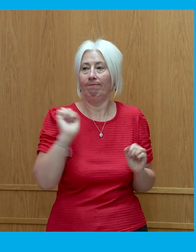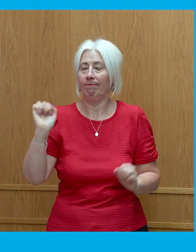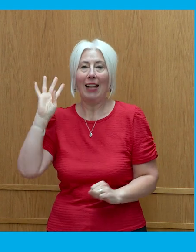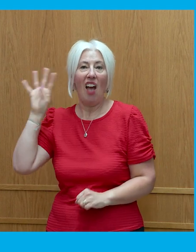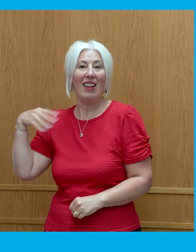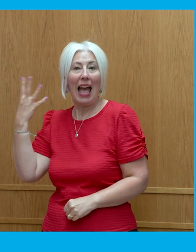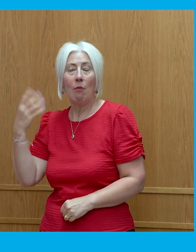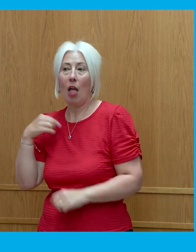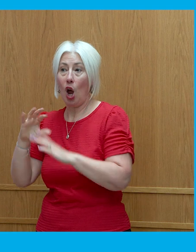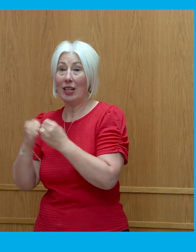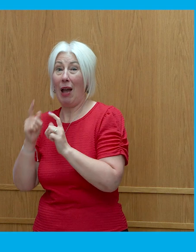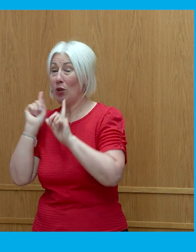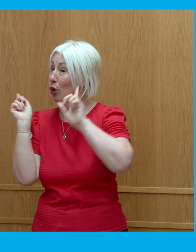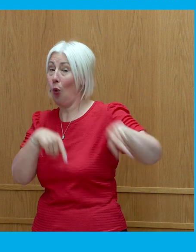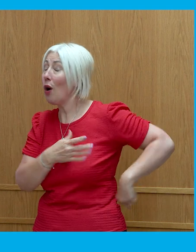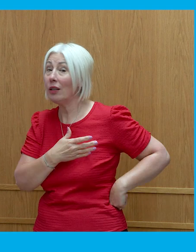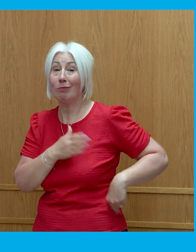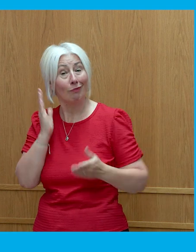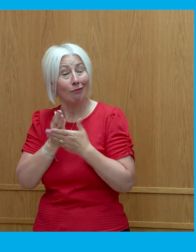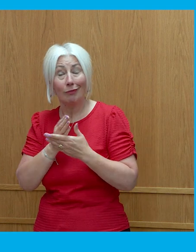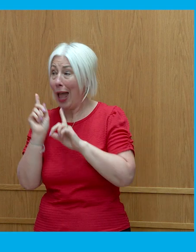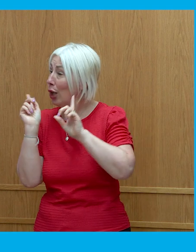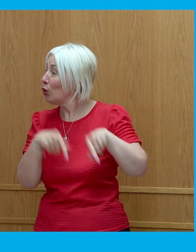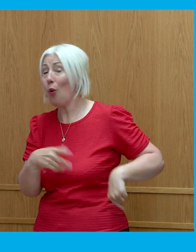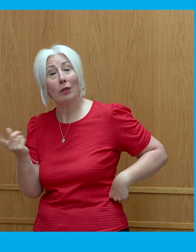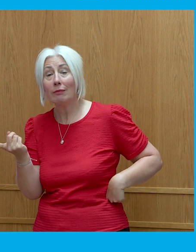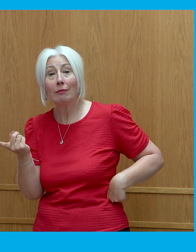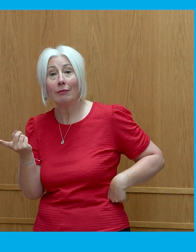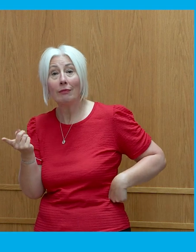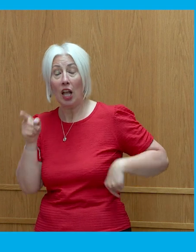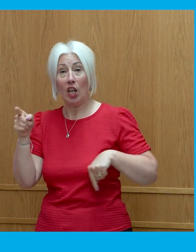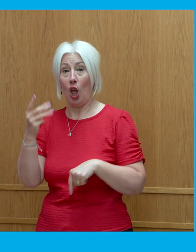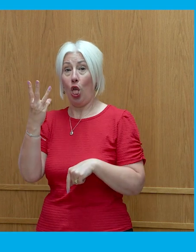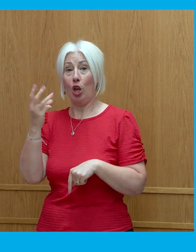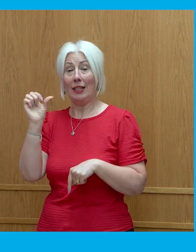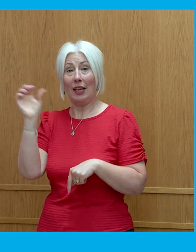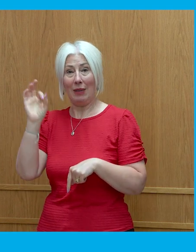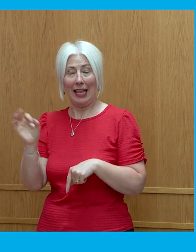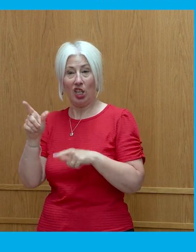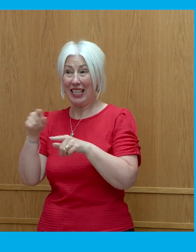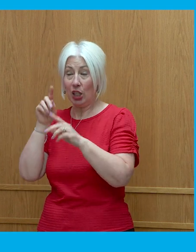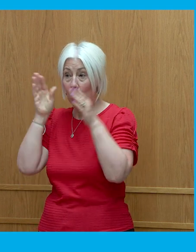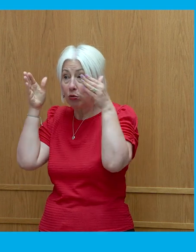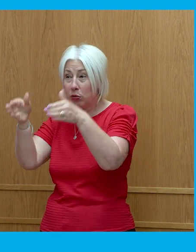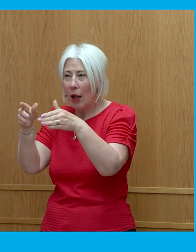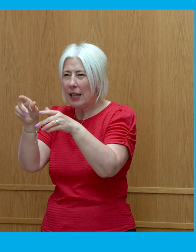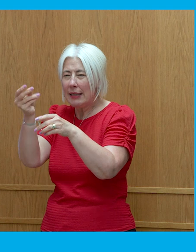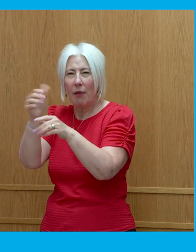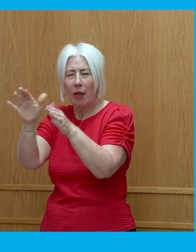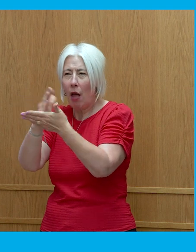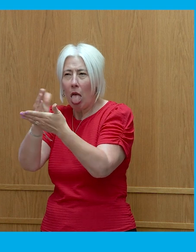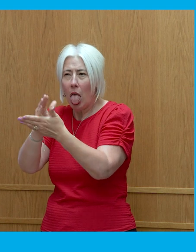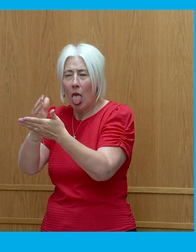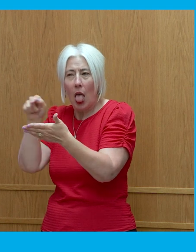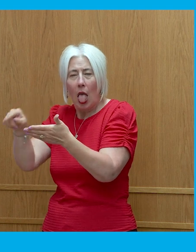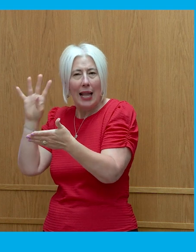just ignore him. Honestly, just ignore him. She's talk about the 36% of Americans who don't yet really know what she stands for. Focus on